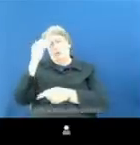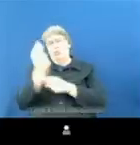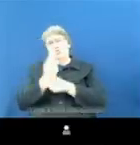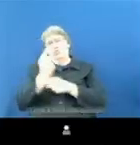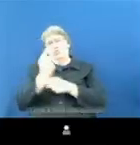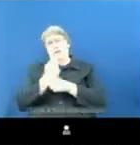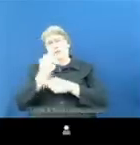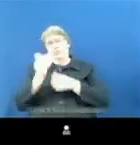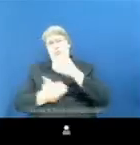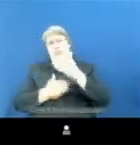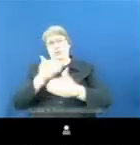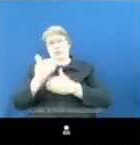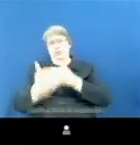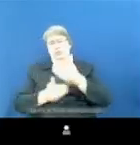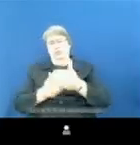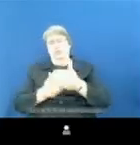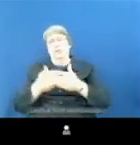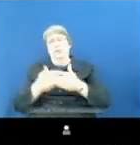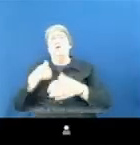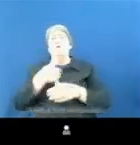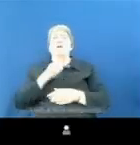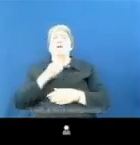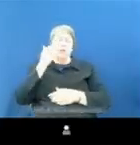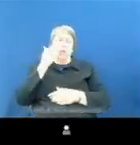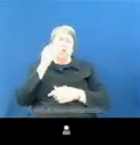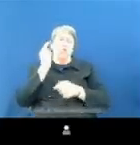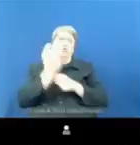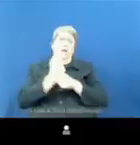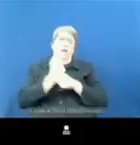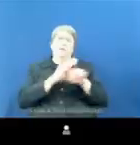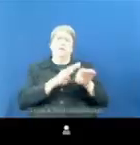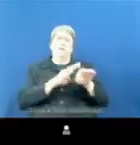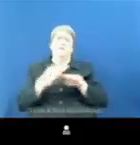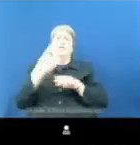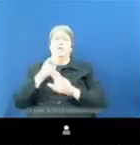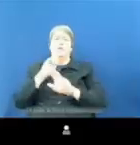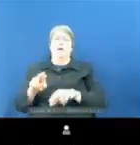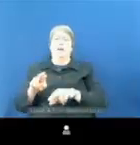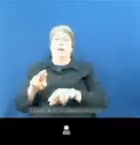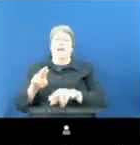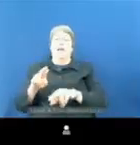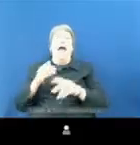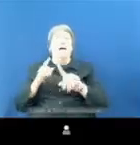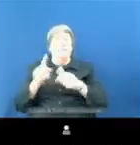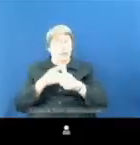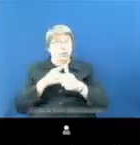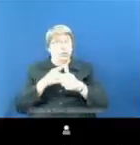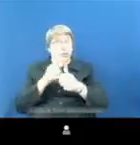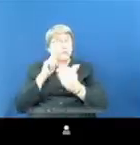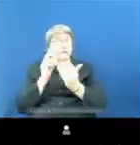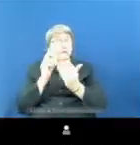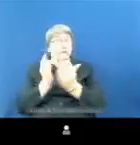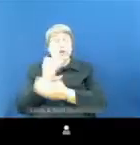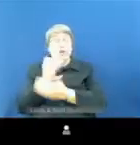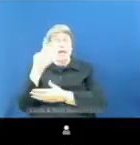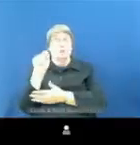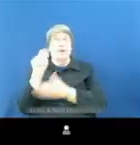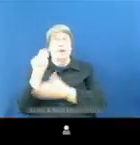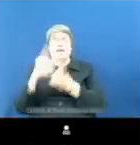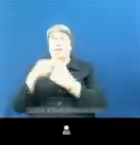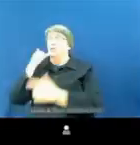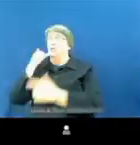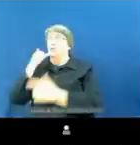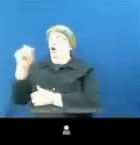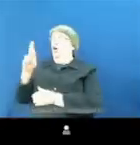Court interpreters need to know the correct protocol for responding to subpoenas. After you freak out, you could freak out, and then you call the RID, and they'll tell you what